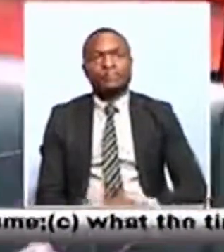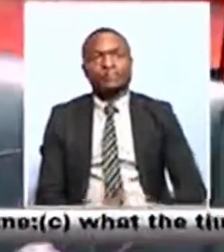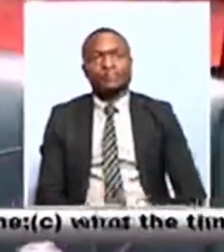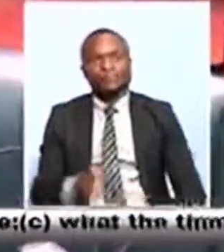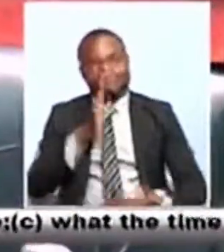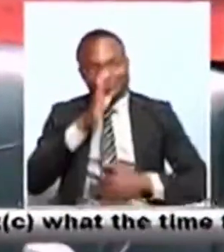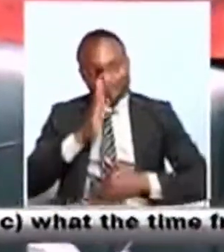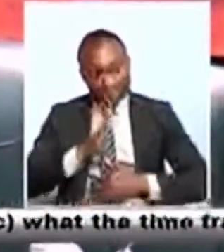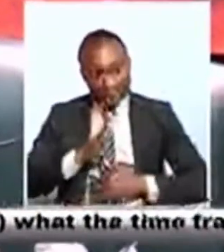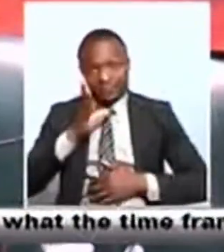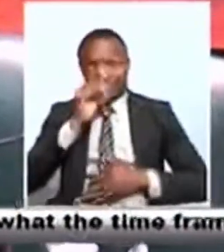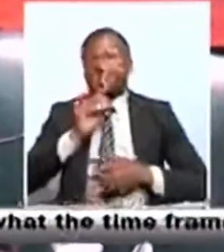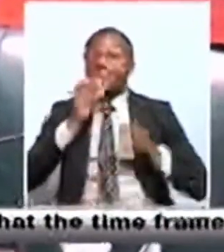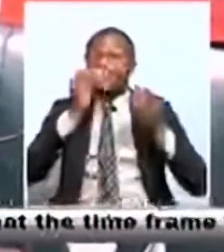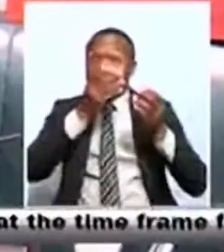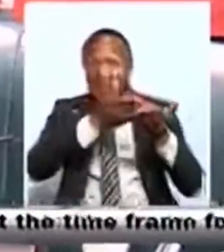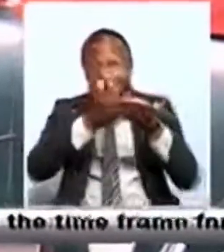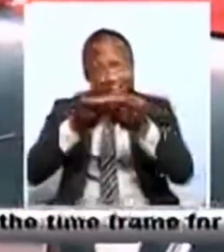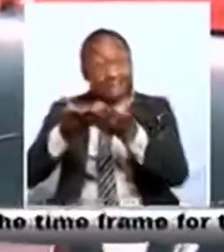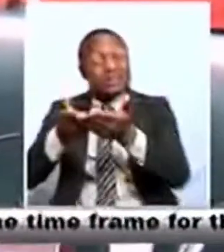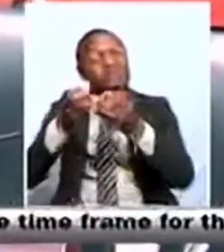Madam Speaker, there are so many,